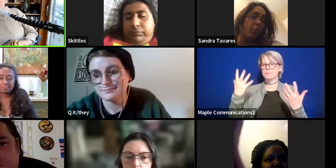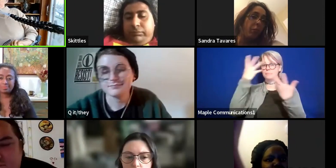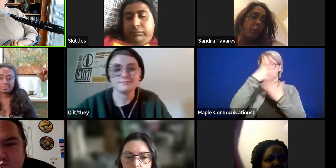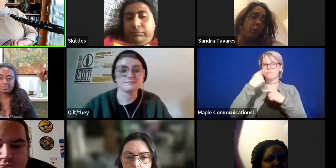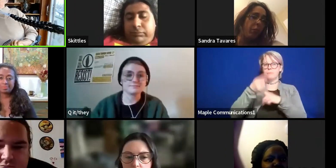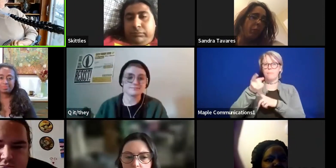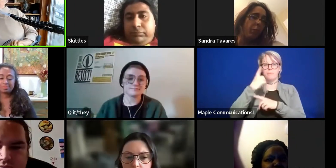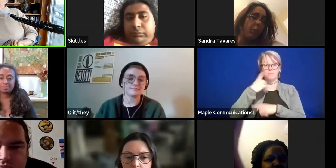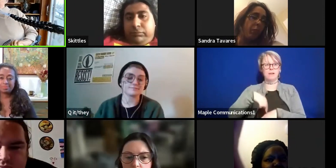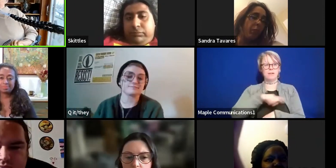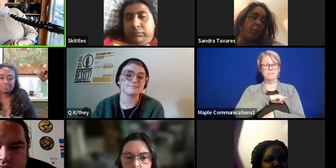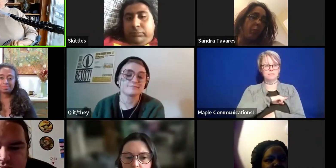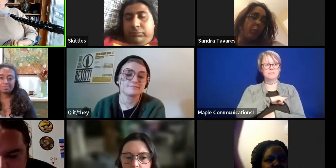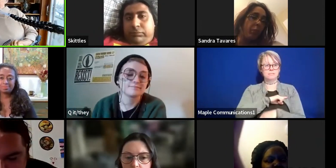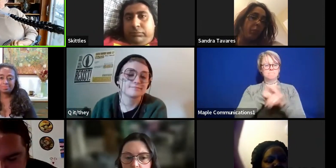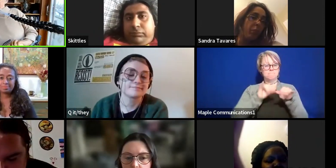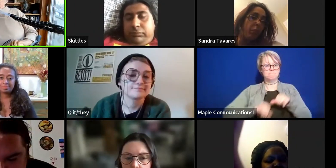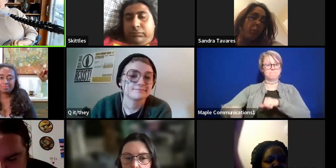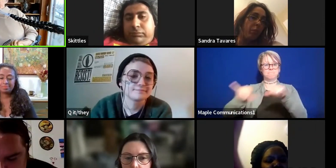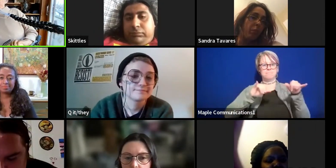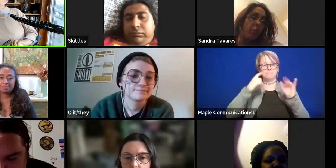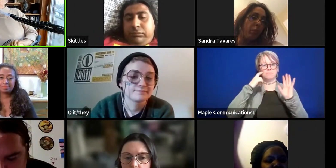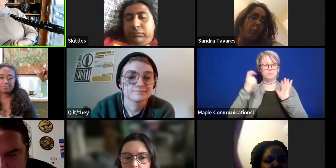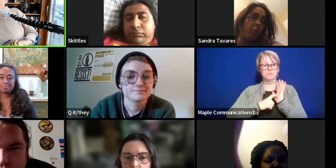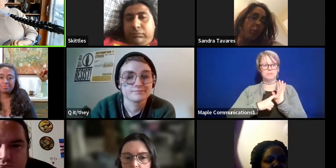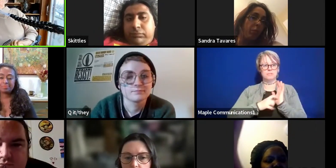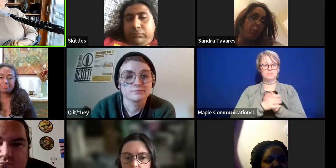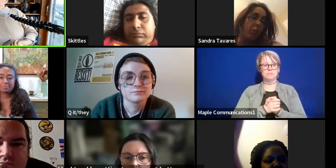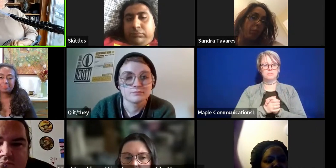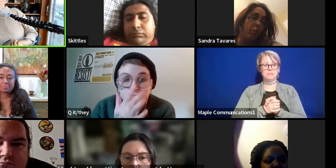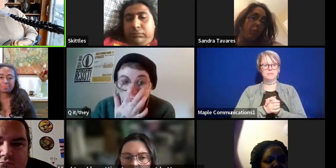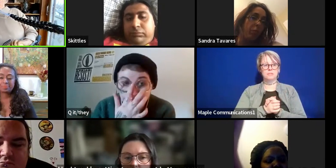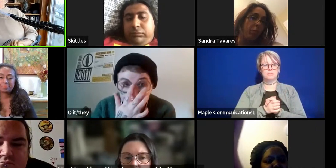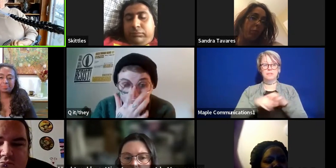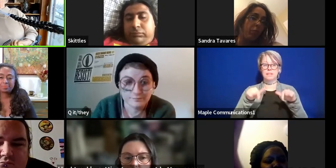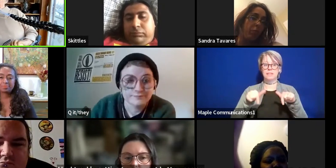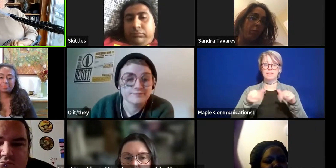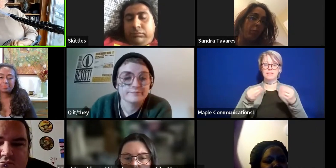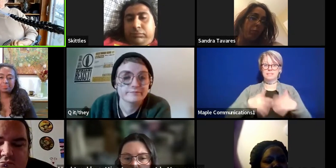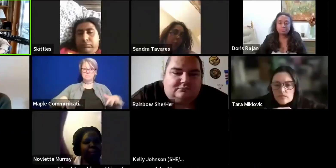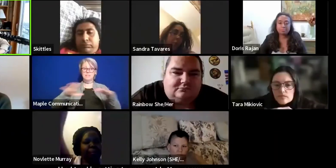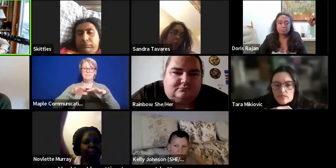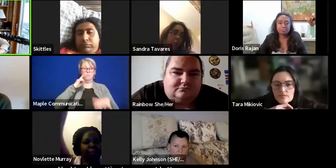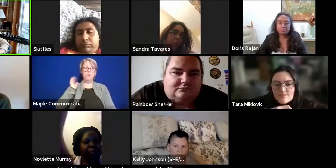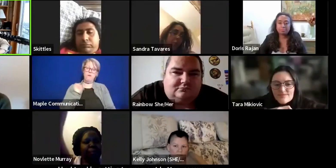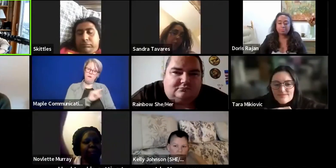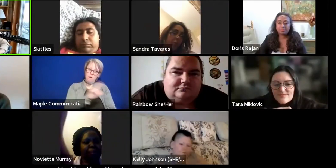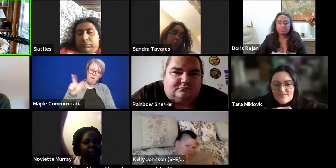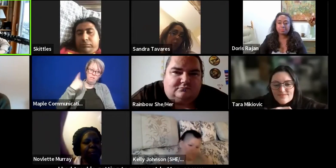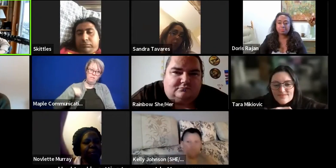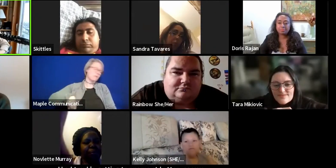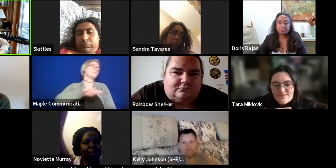moment for us to close on, everyone. Please come again. This space is for all of us.